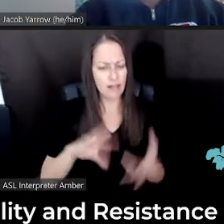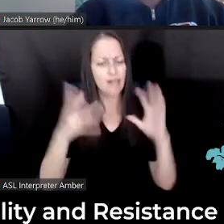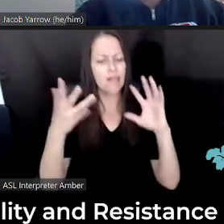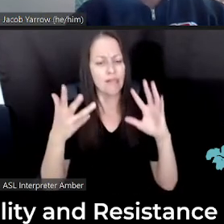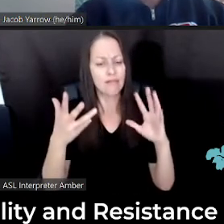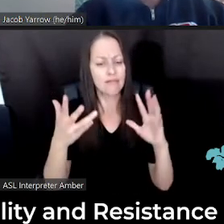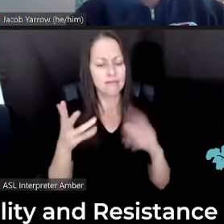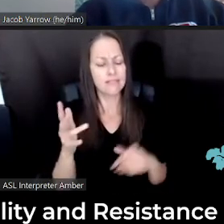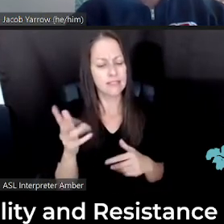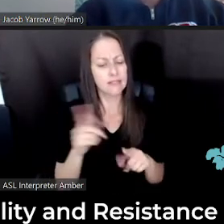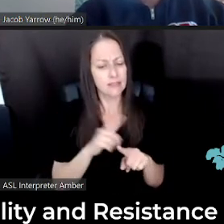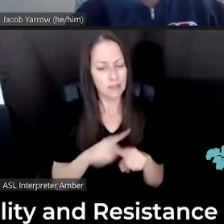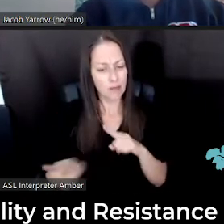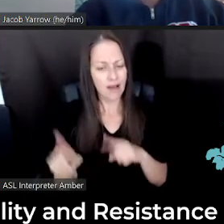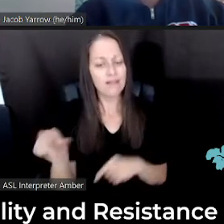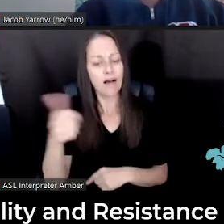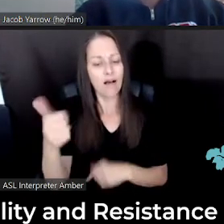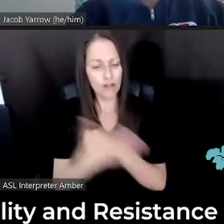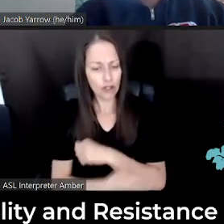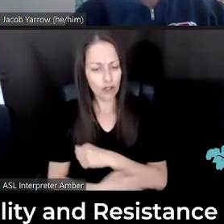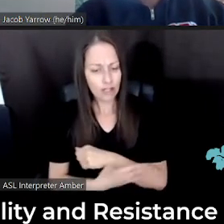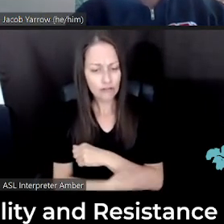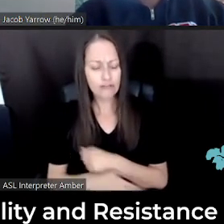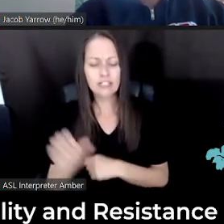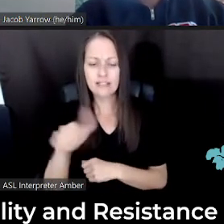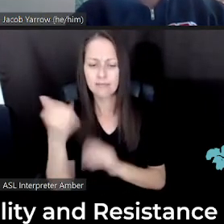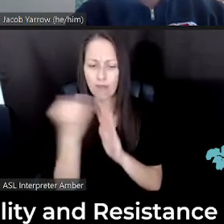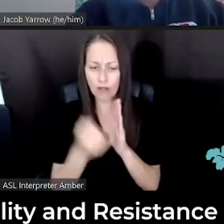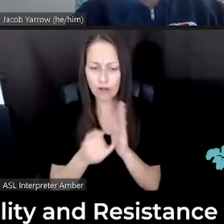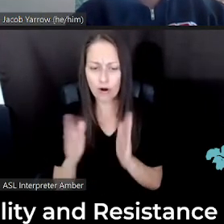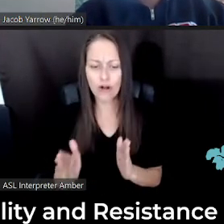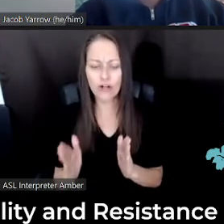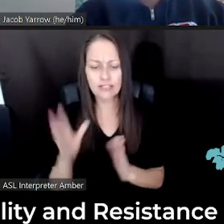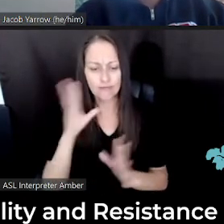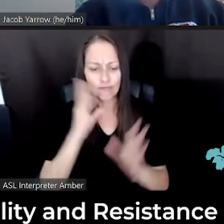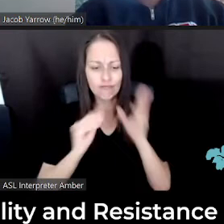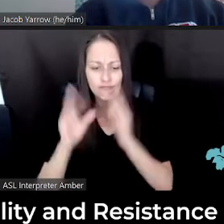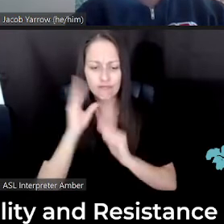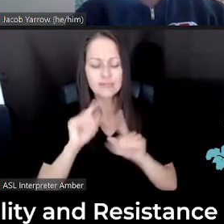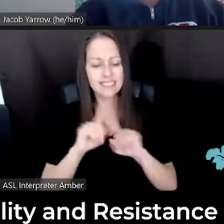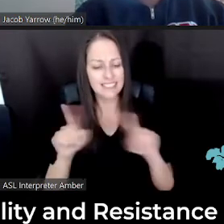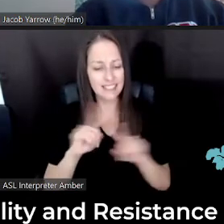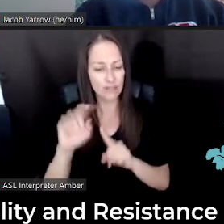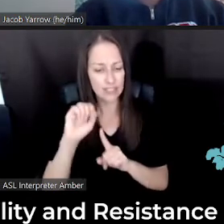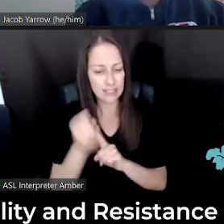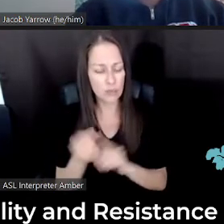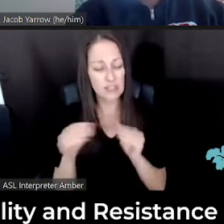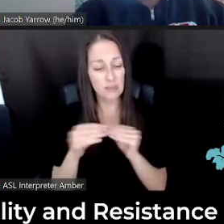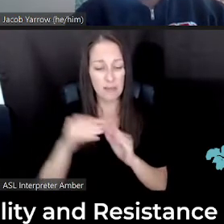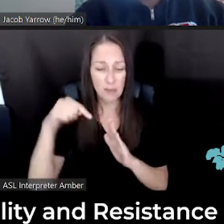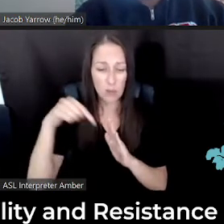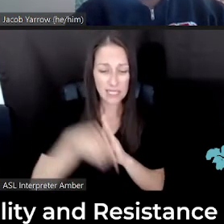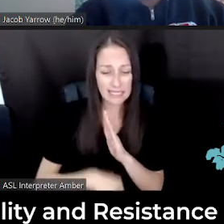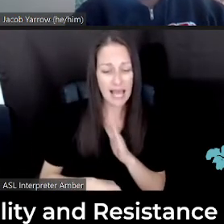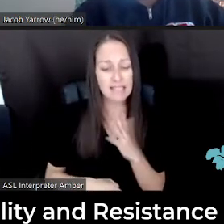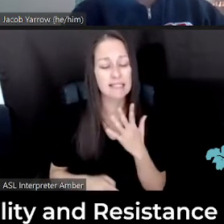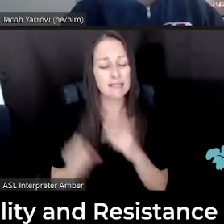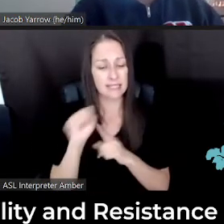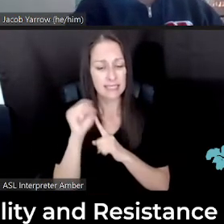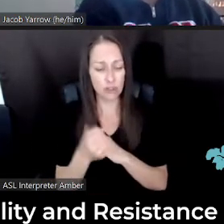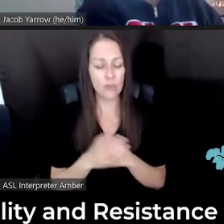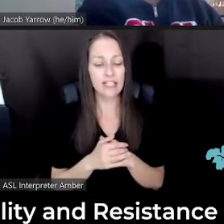are and other artists are dealing with them with different situations, amplified situations, have different levels